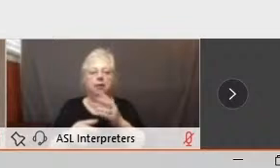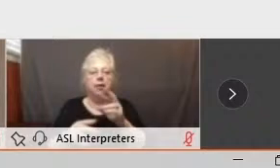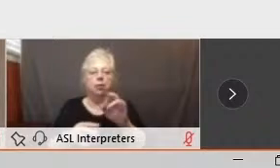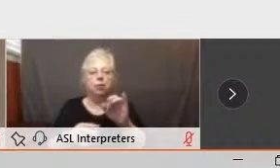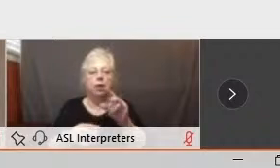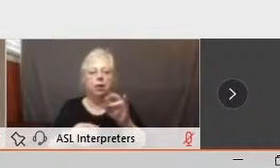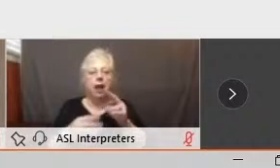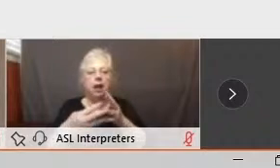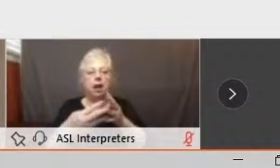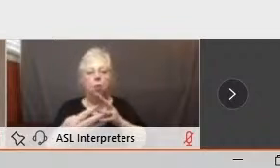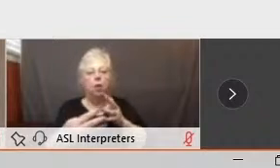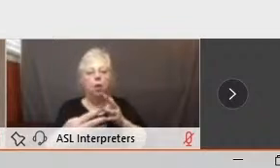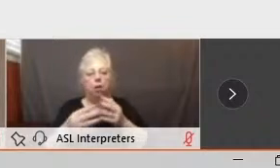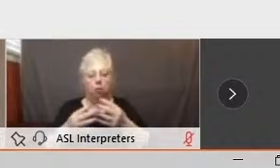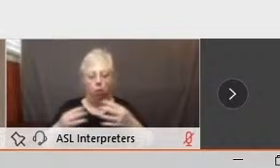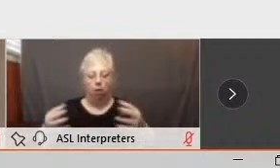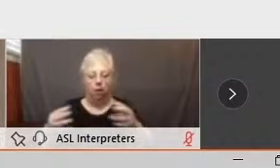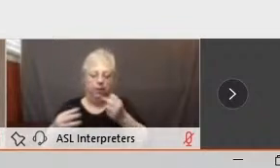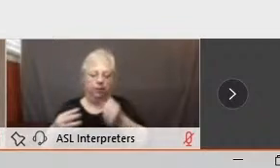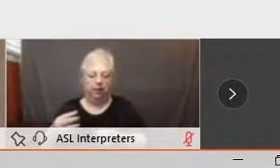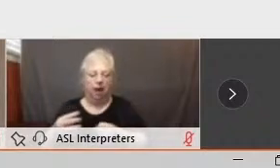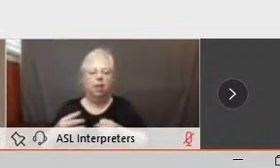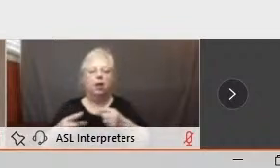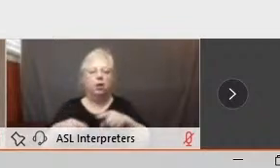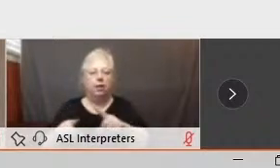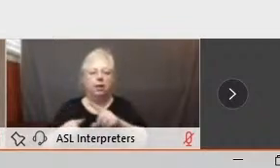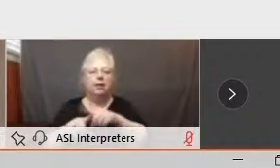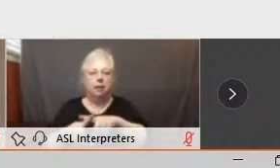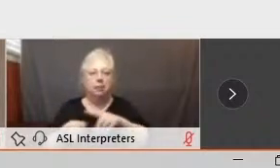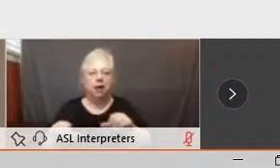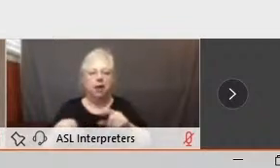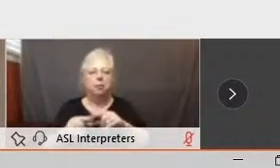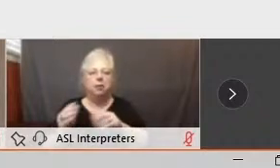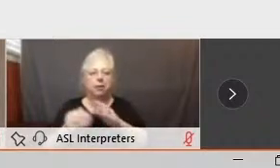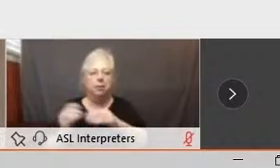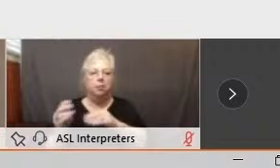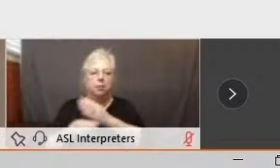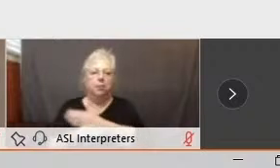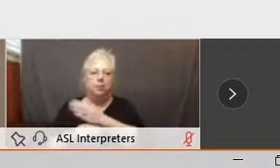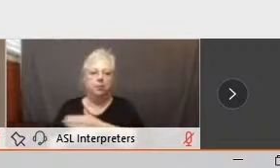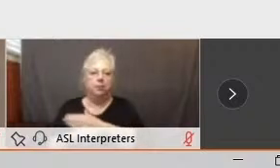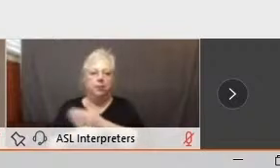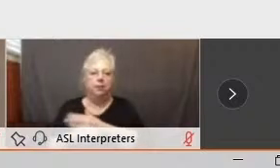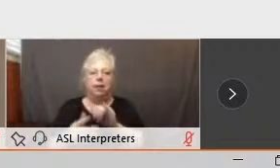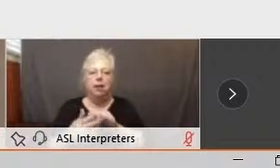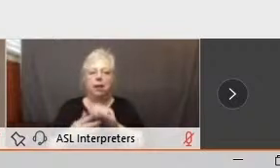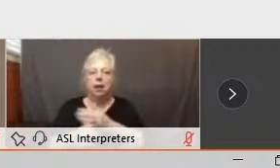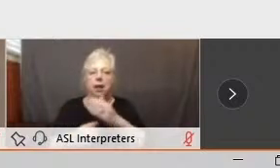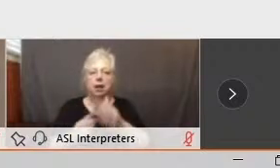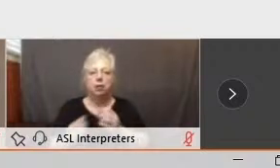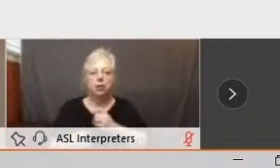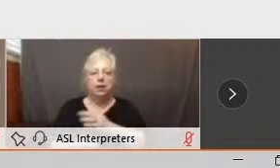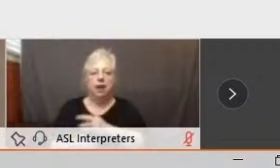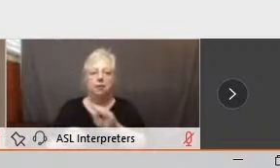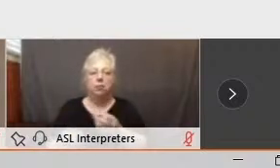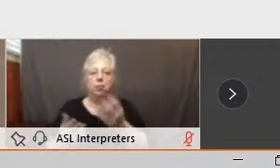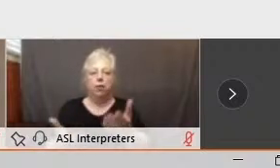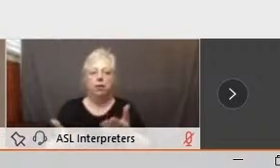property line at the time of the subject home renovation and related improvements. That concludes staff